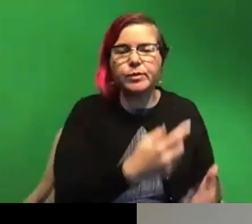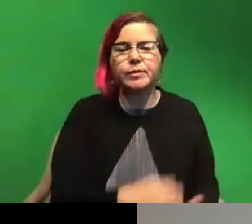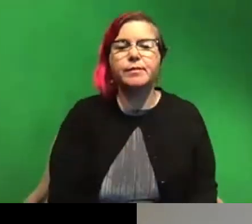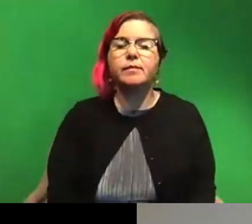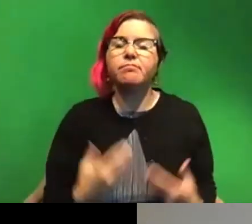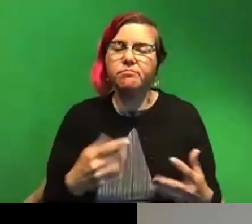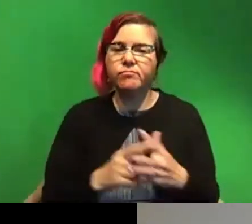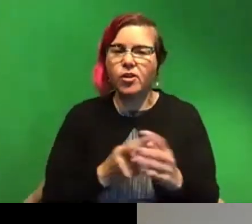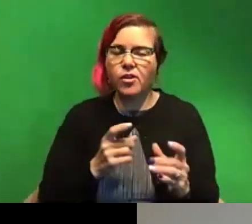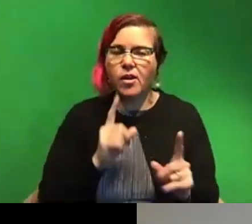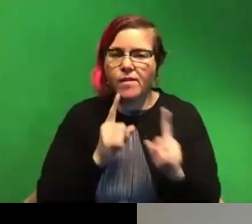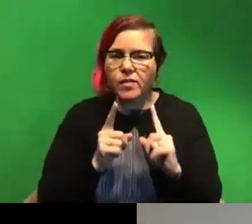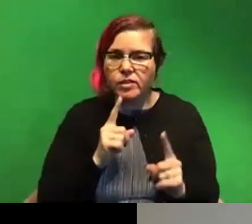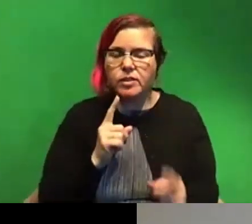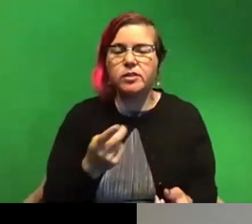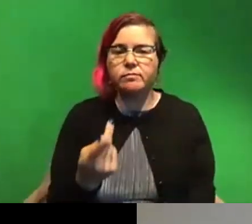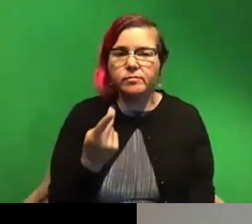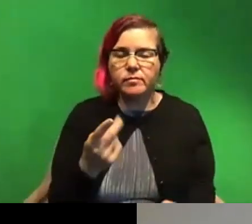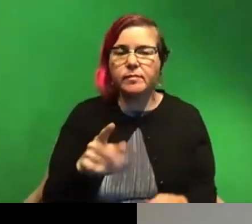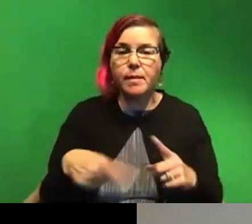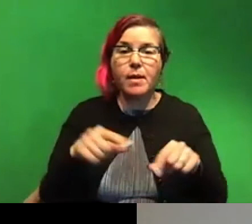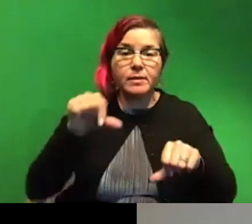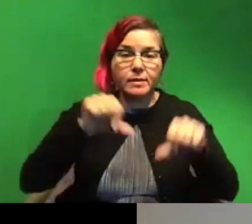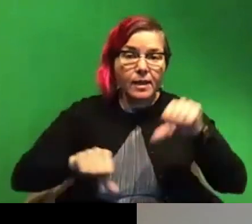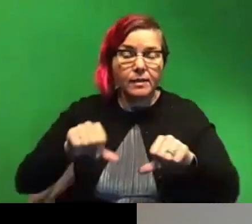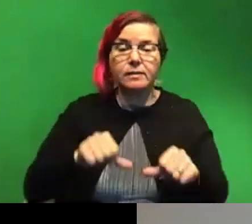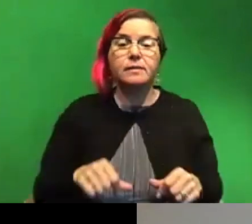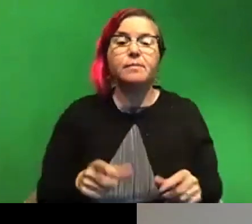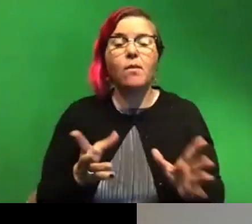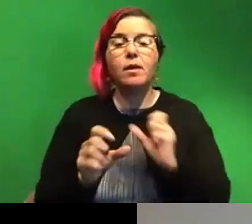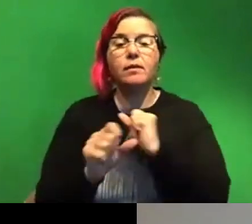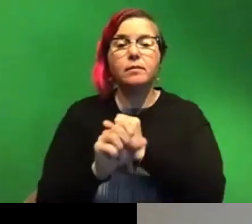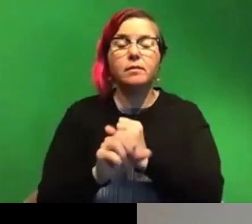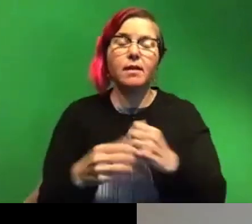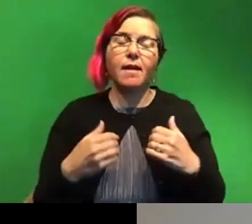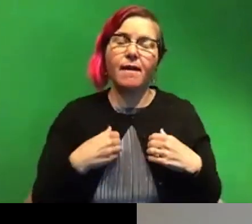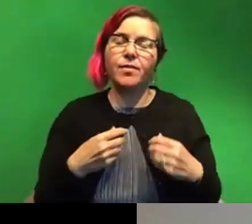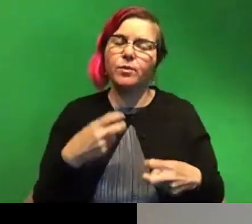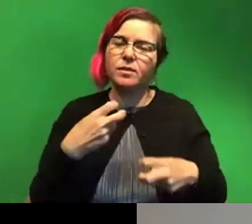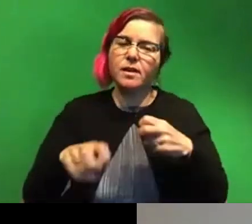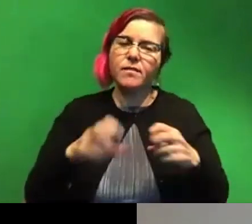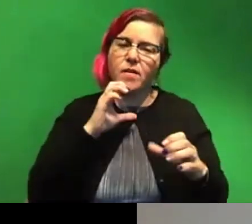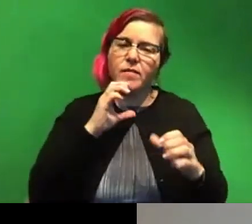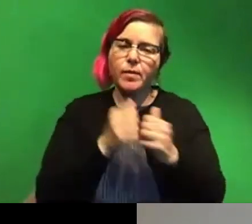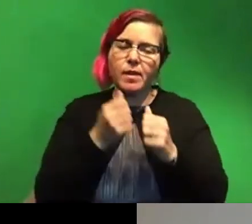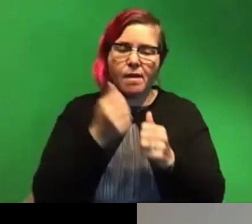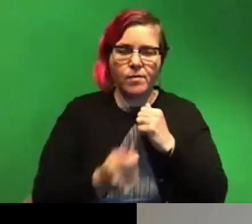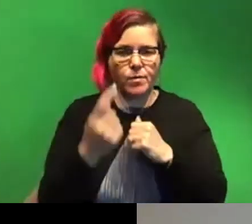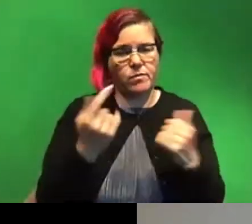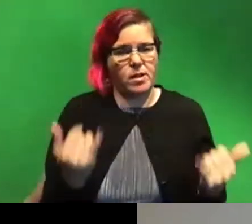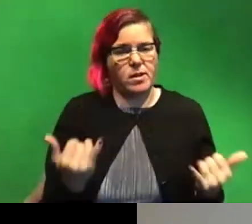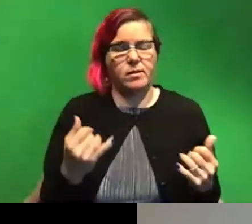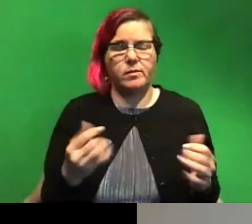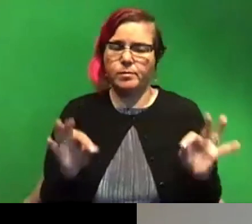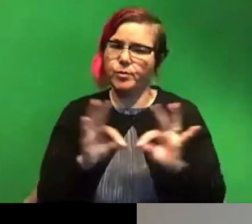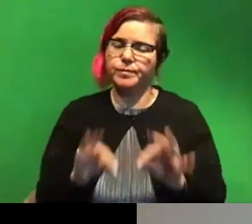start a conversation between us about science, but just want to plug, have those tough conversations with everyone, right now. That's